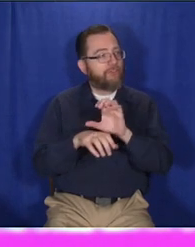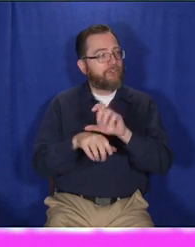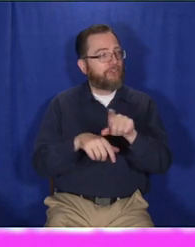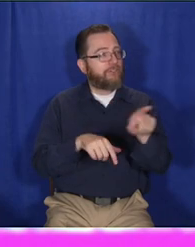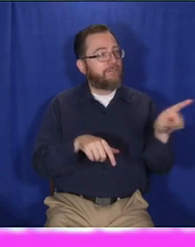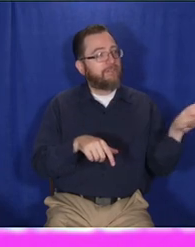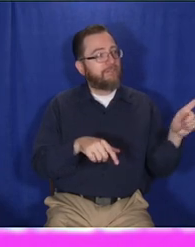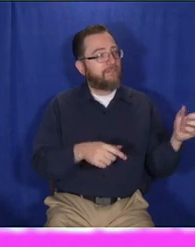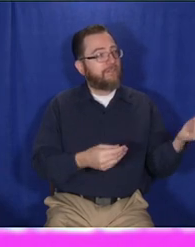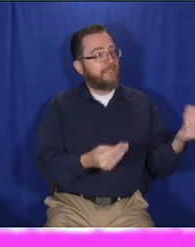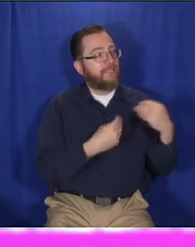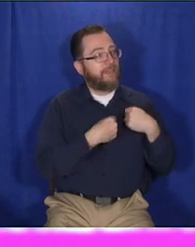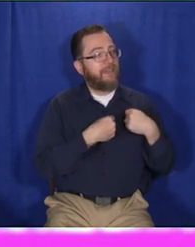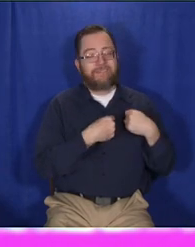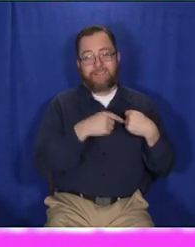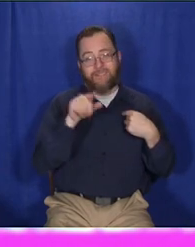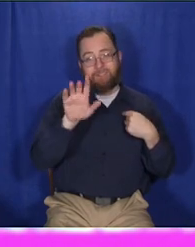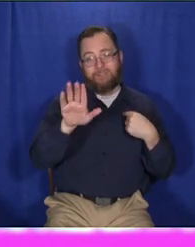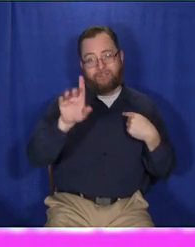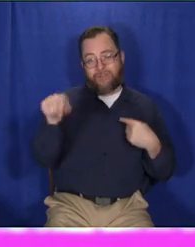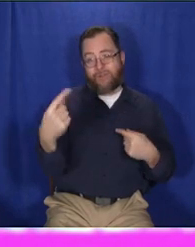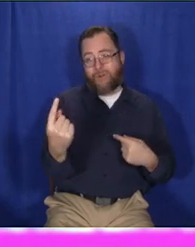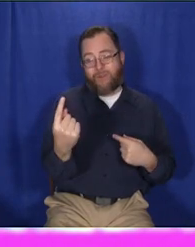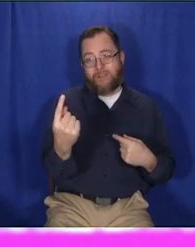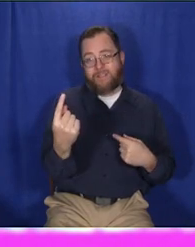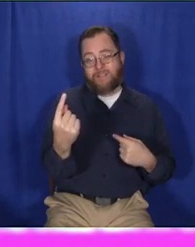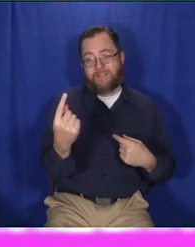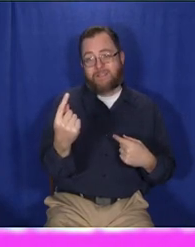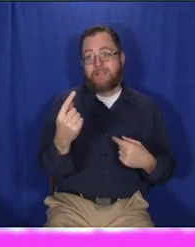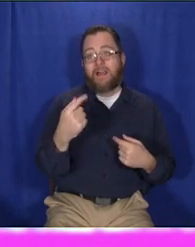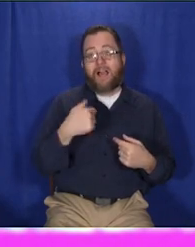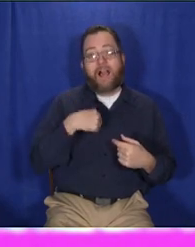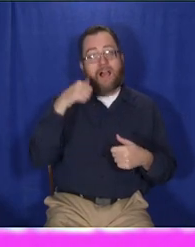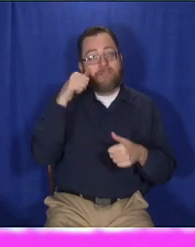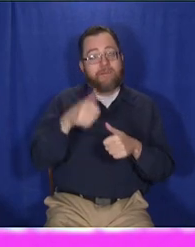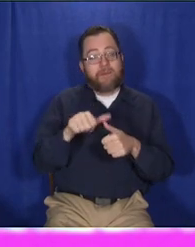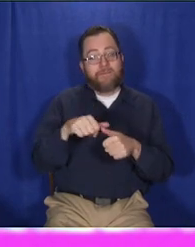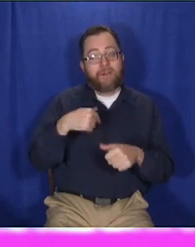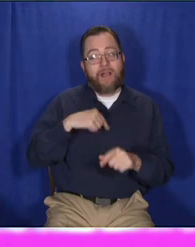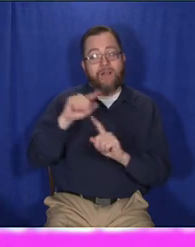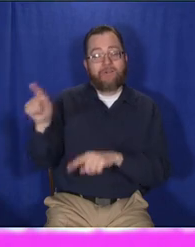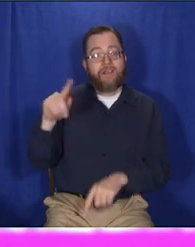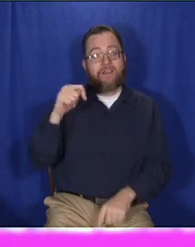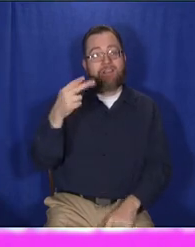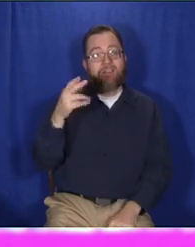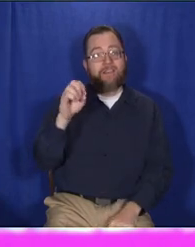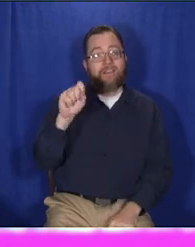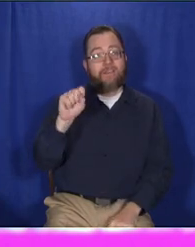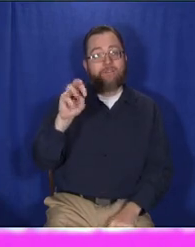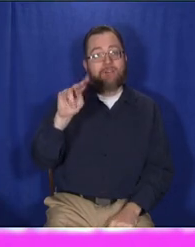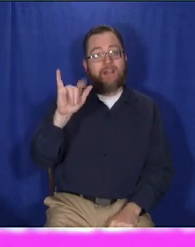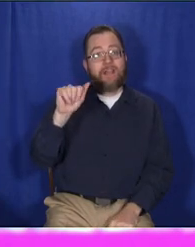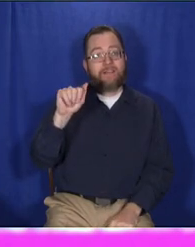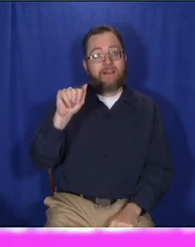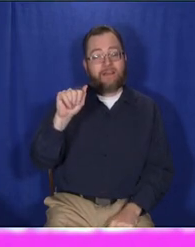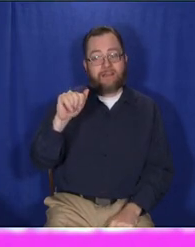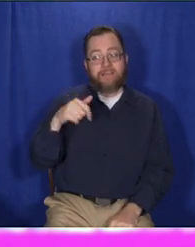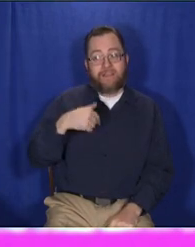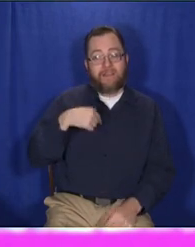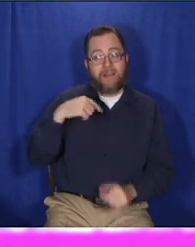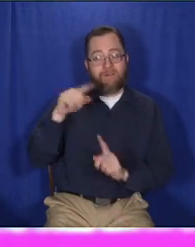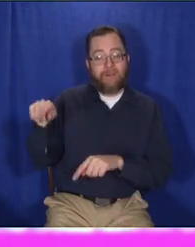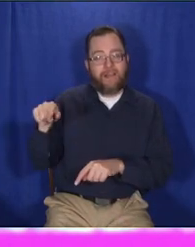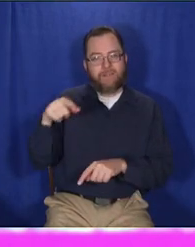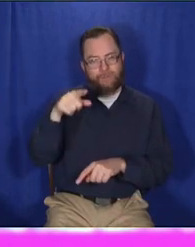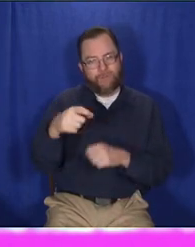Even in Thessalonica, you sent me help for my needs once and again." And so we talked about this last week, that the Philippians had a long